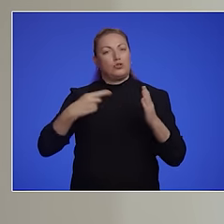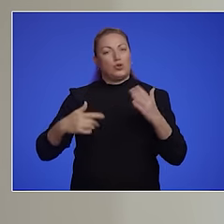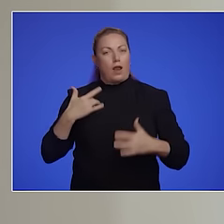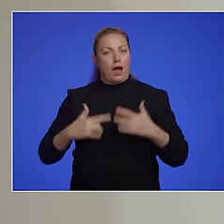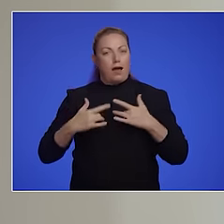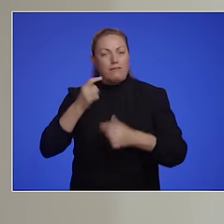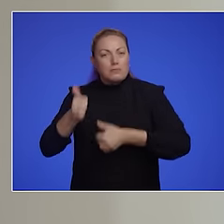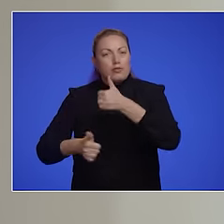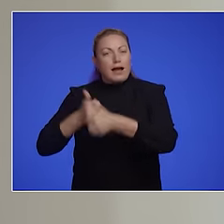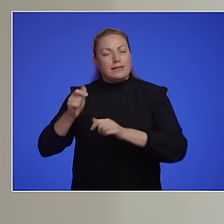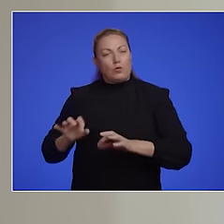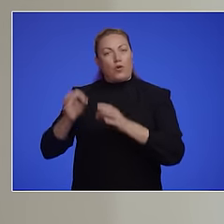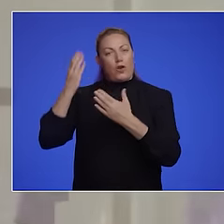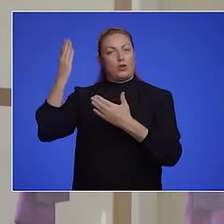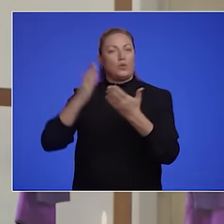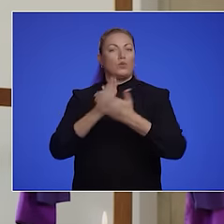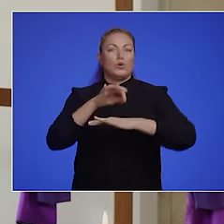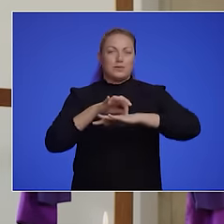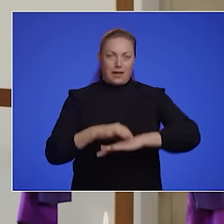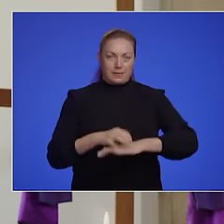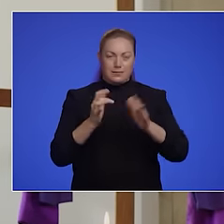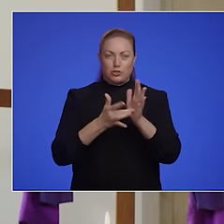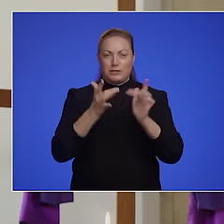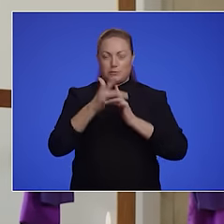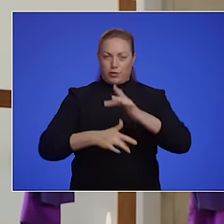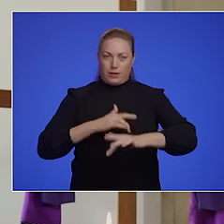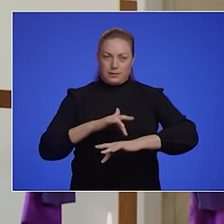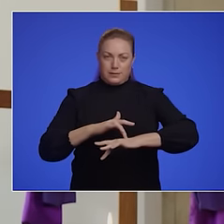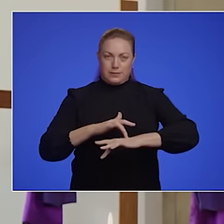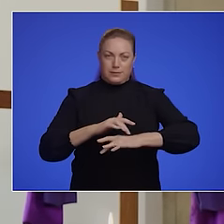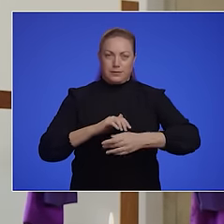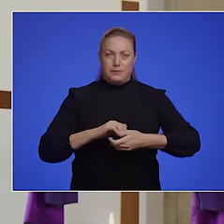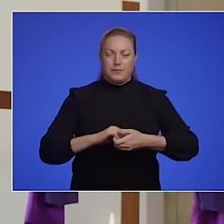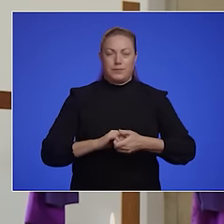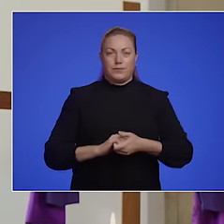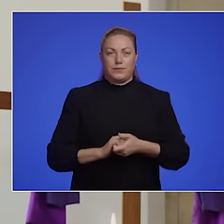And may praise and glorify you Through your Son, Jesus Christ